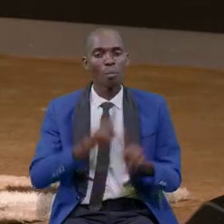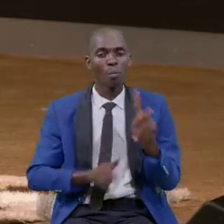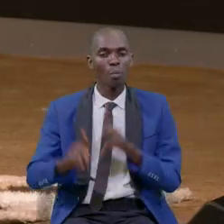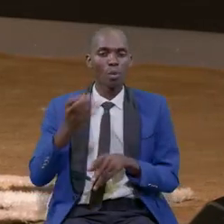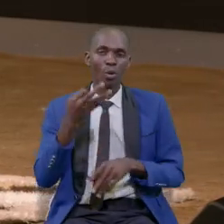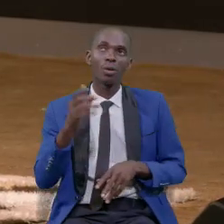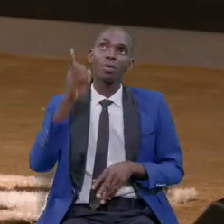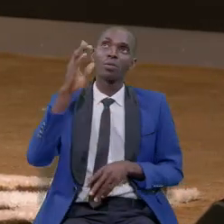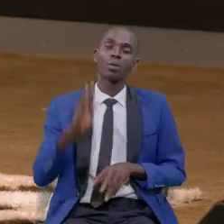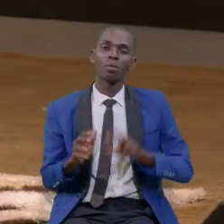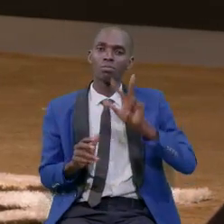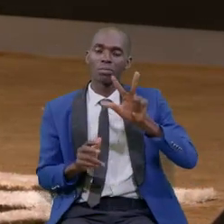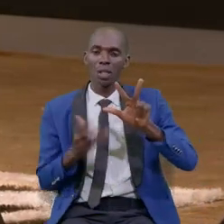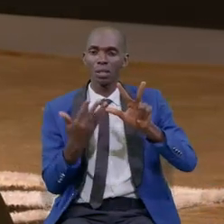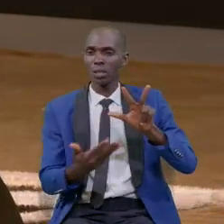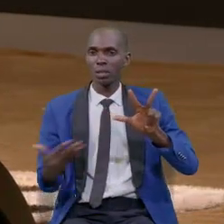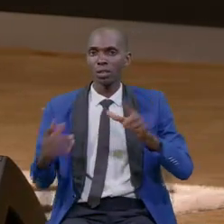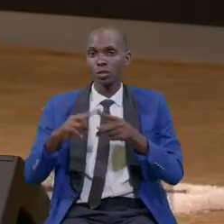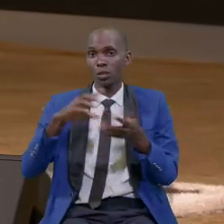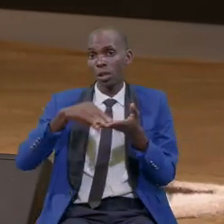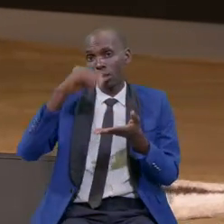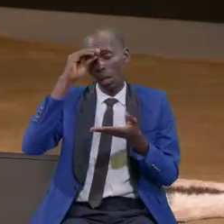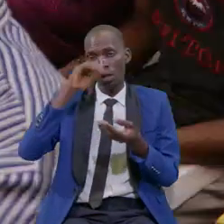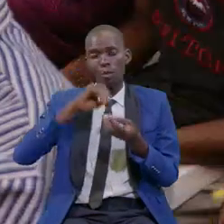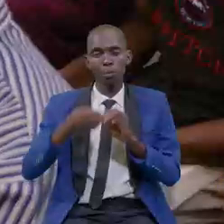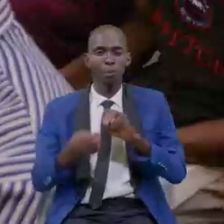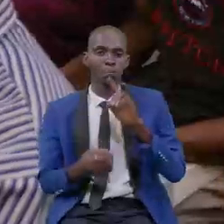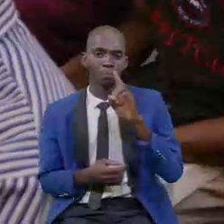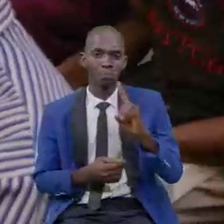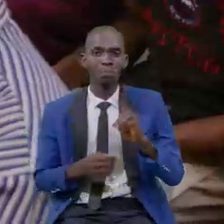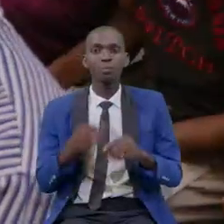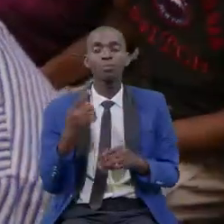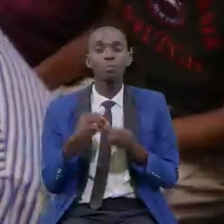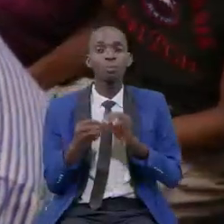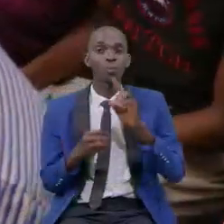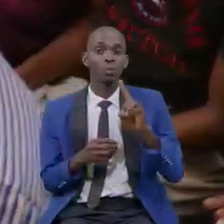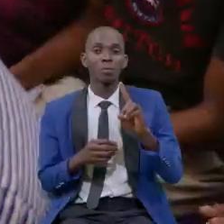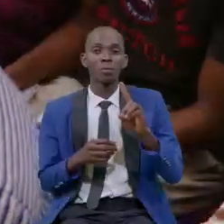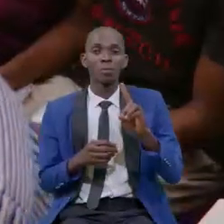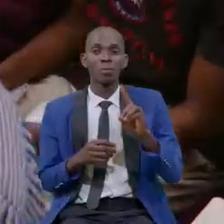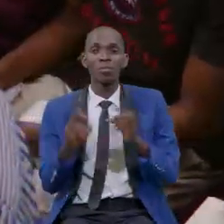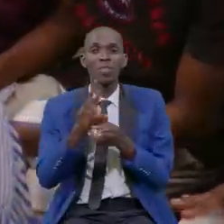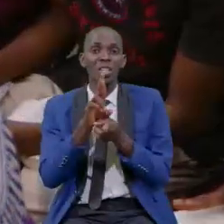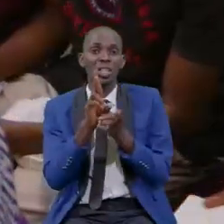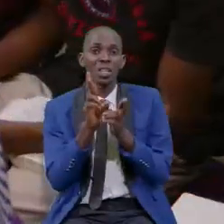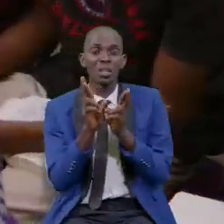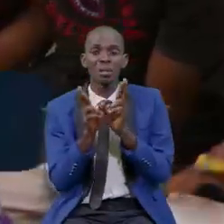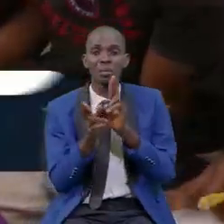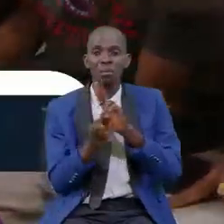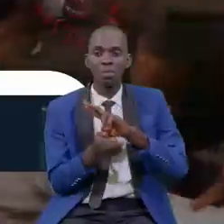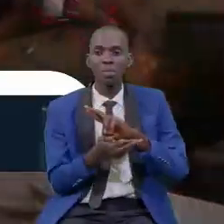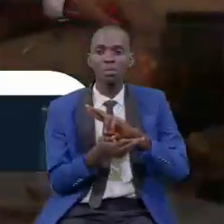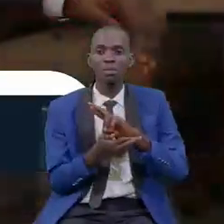are three things we're looking at here. Number one, we're looking at repentant